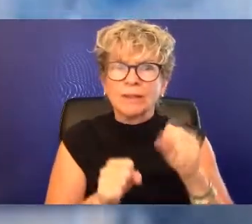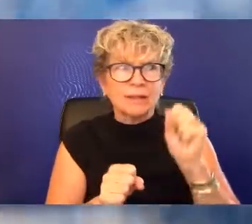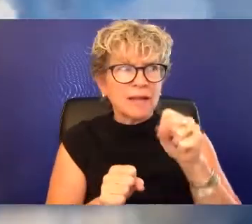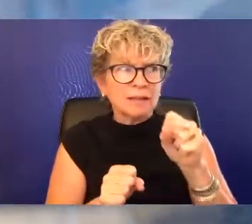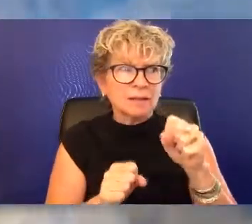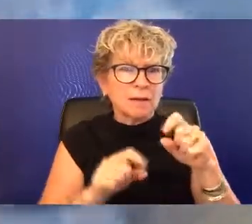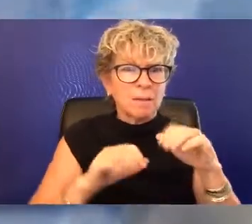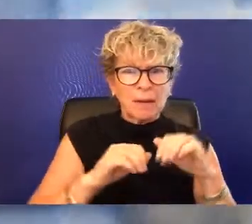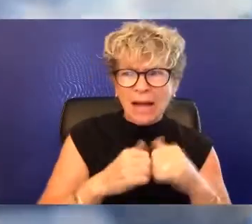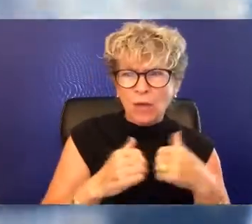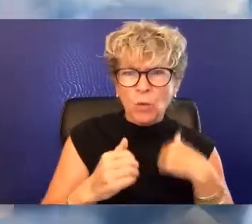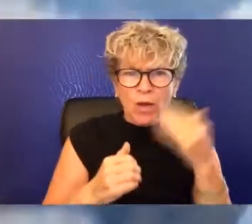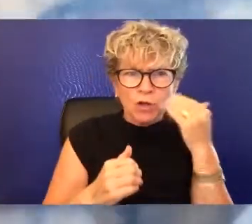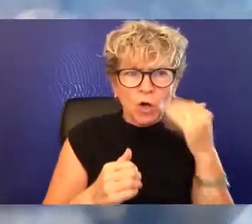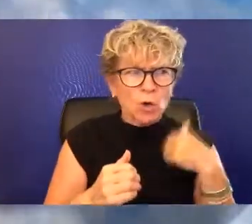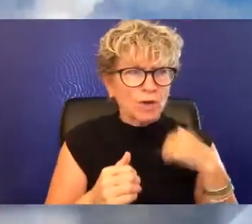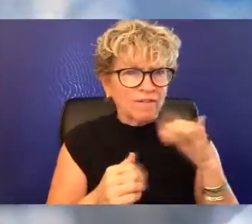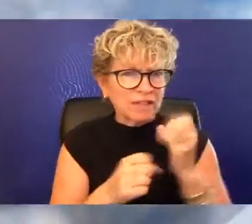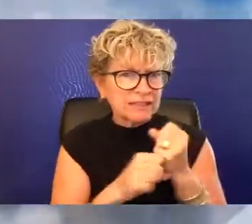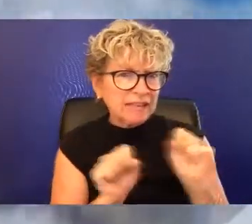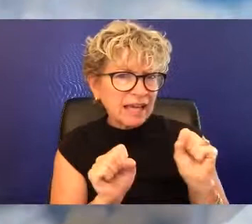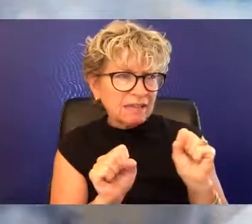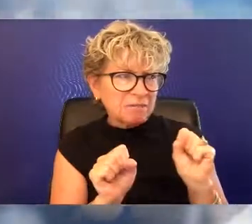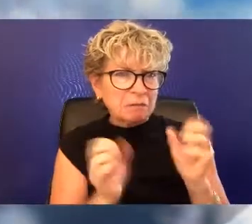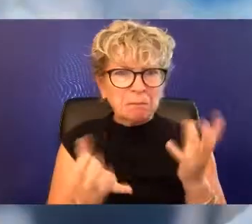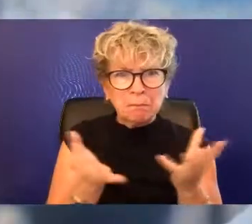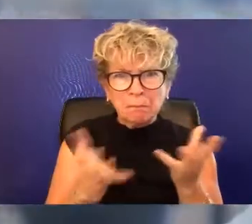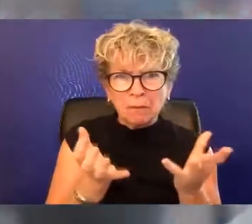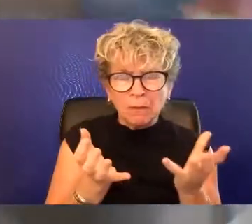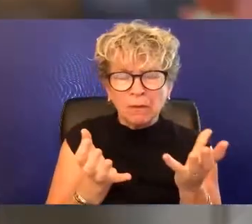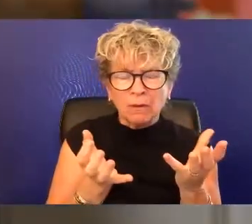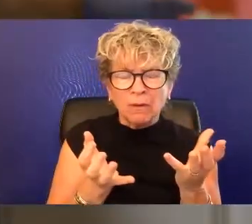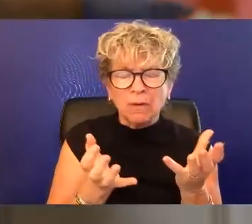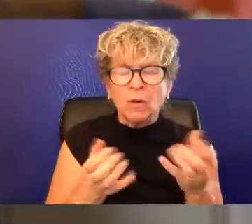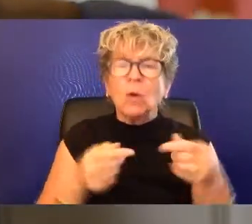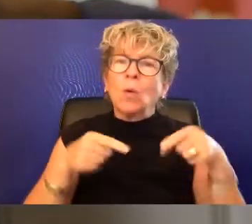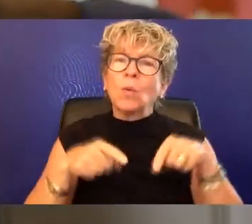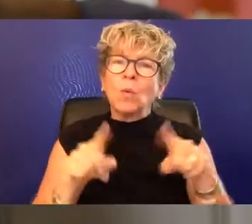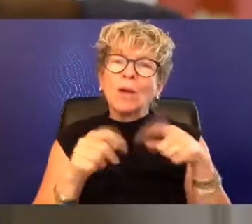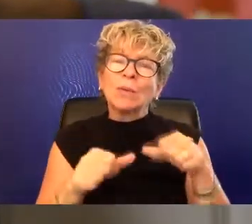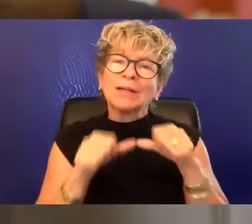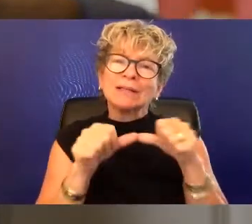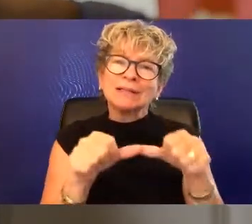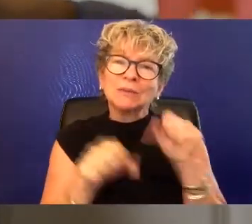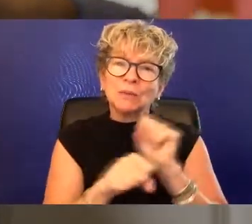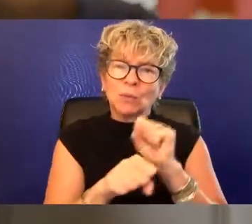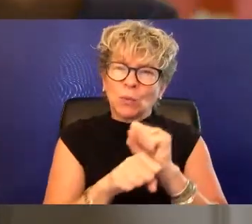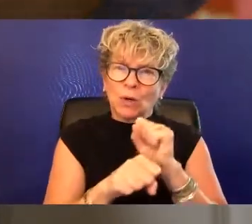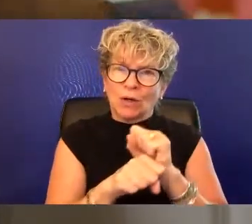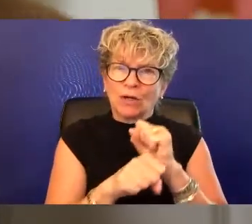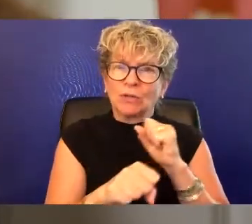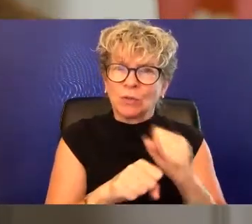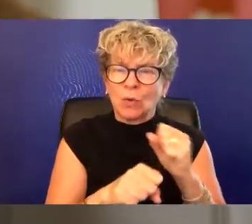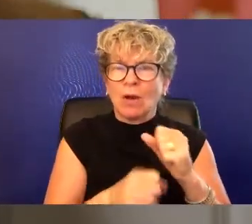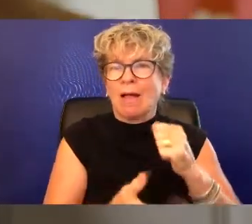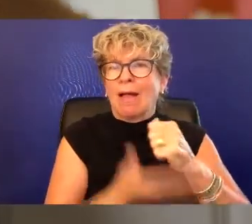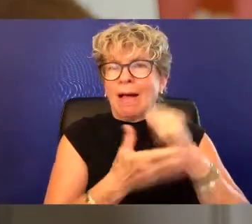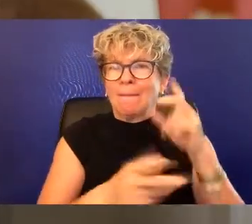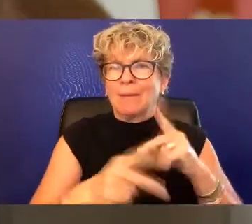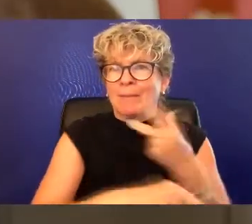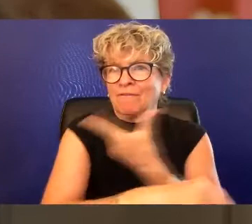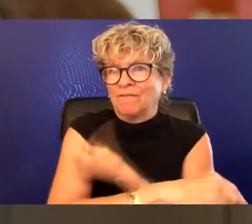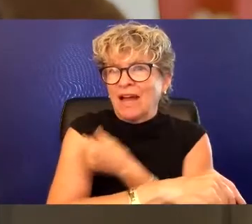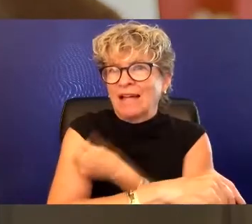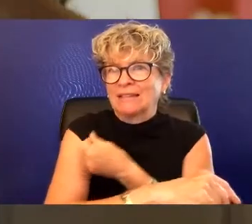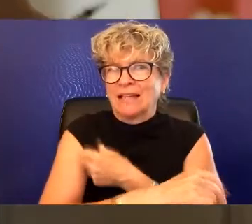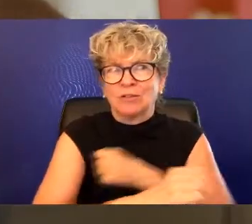Vaccines were made so fast. How do I know they're safe? As we continue to work toward getting people